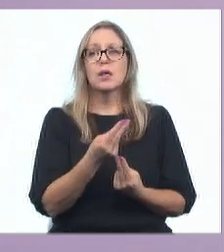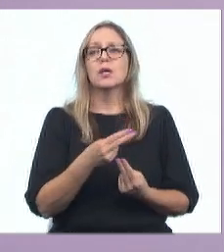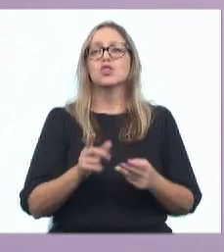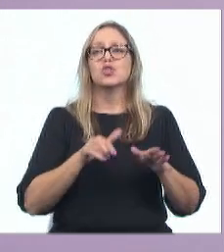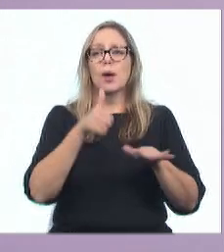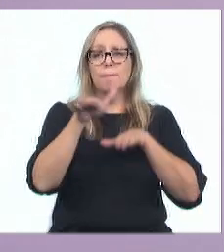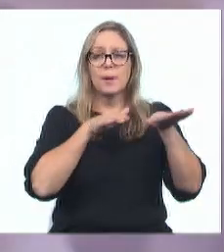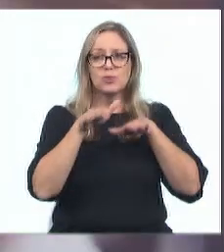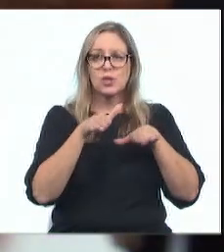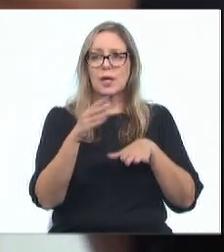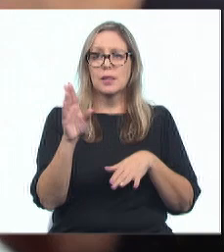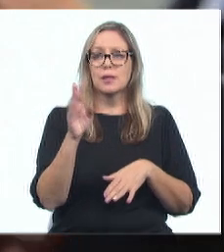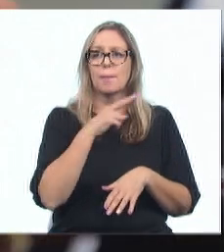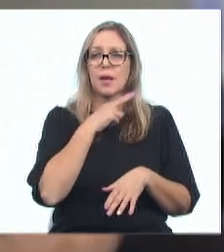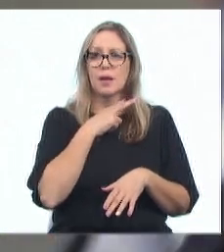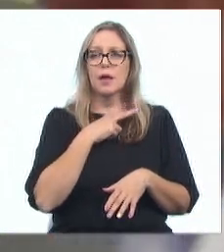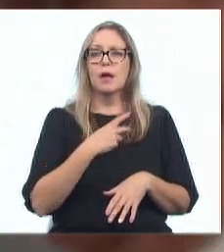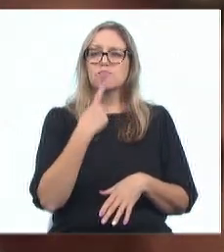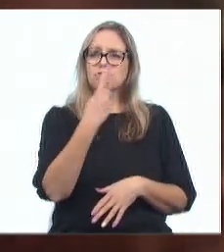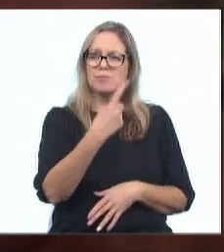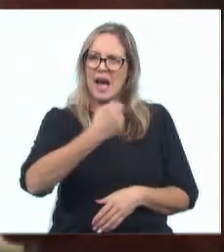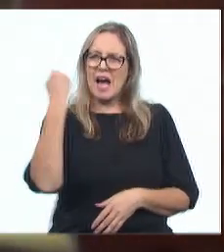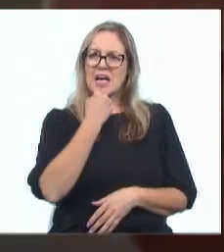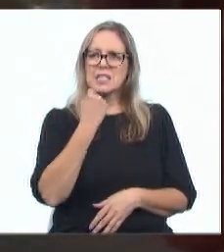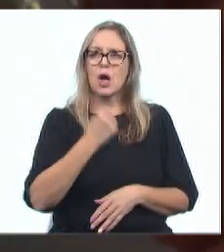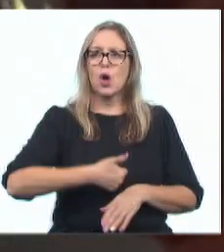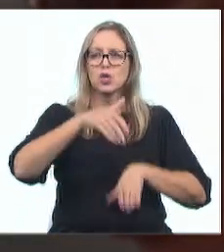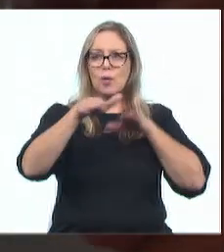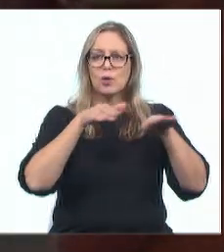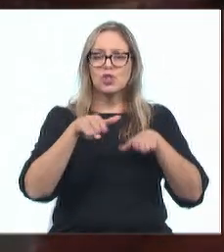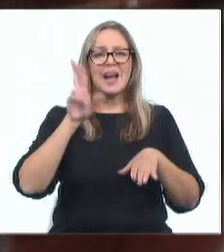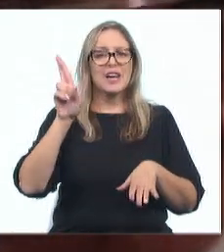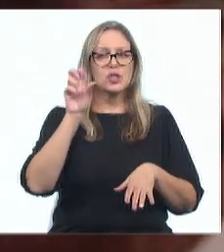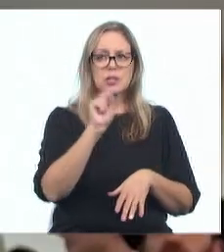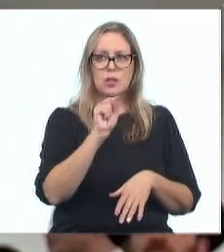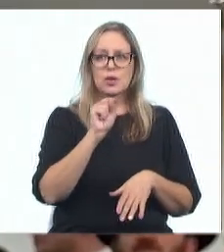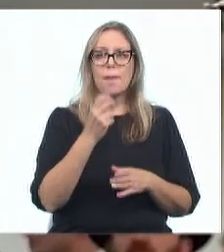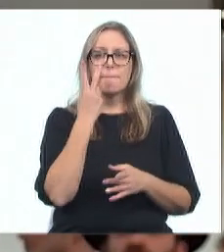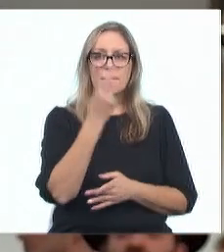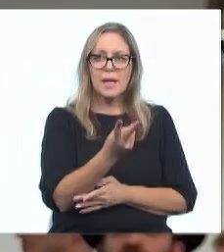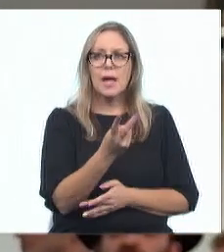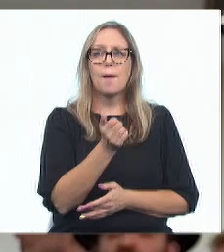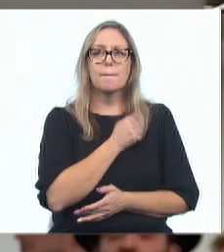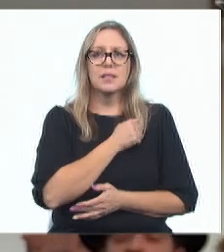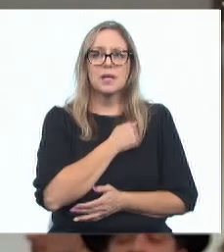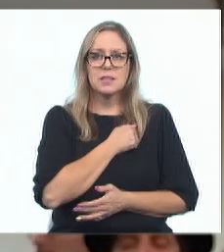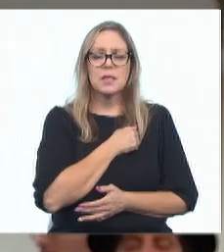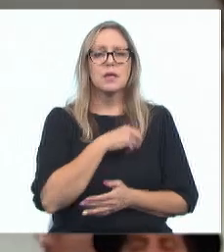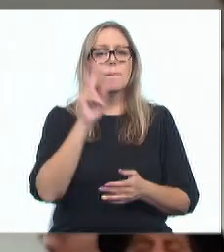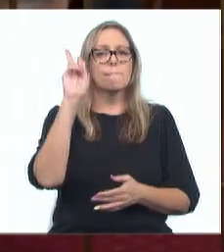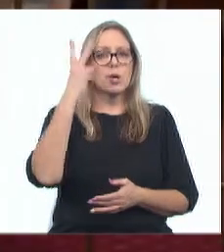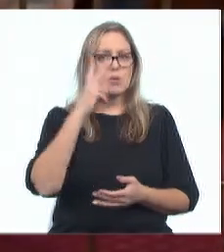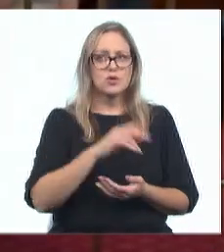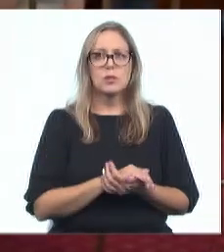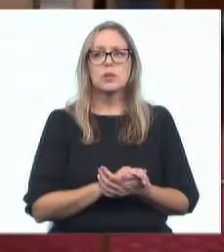very, very strong on this. The Prime Minister, Rishi Sunak, visited a synagogue on Monday. He